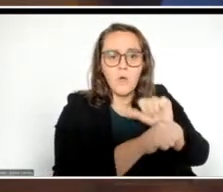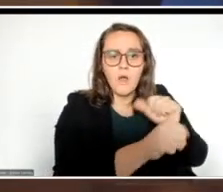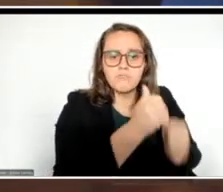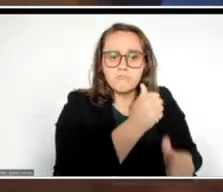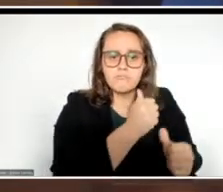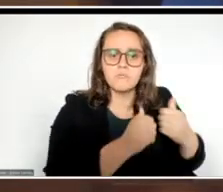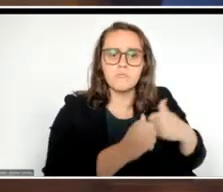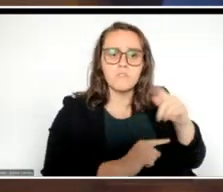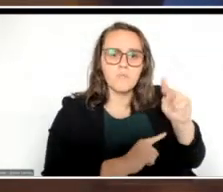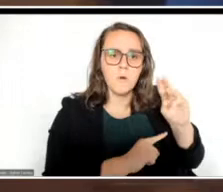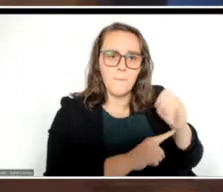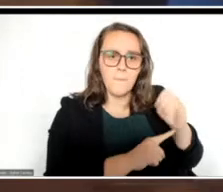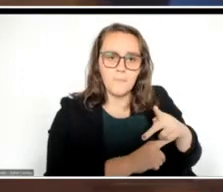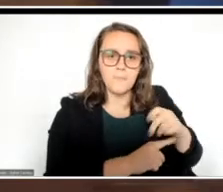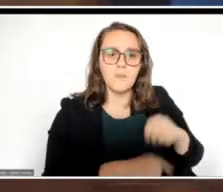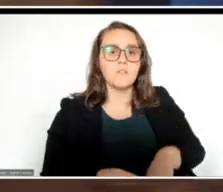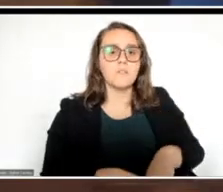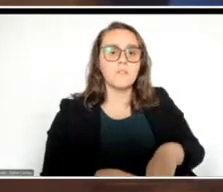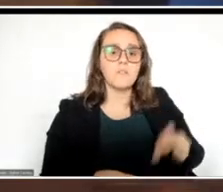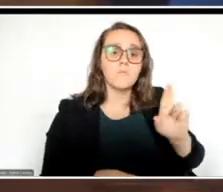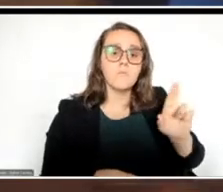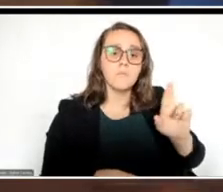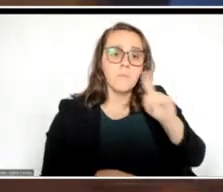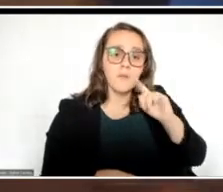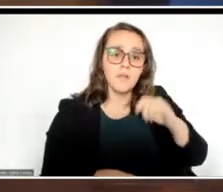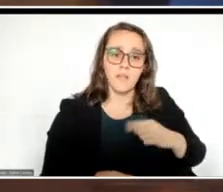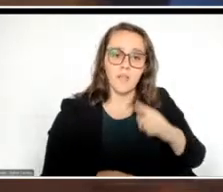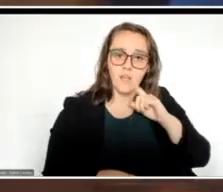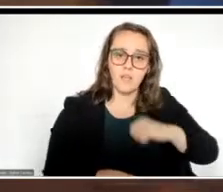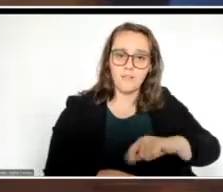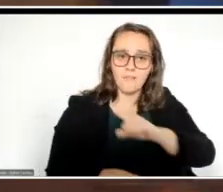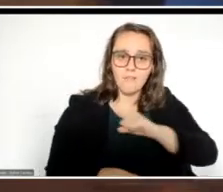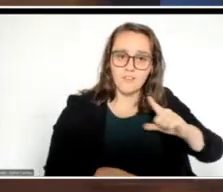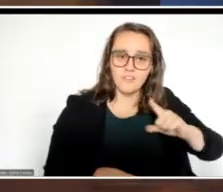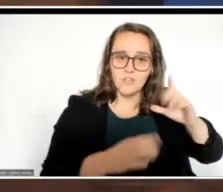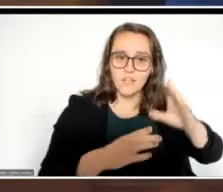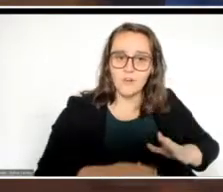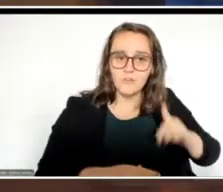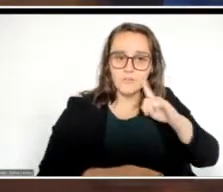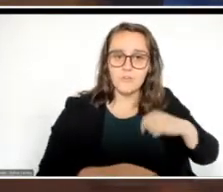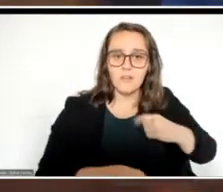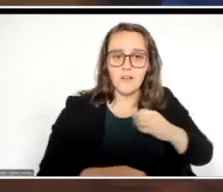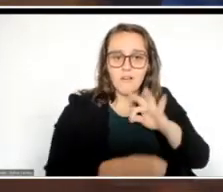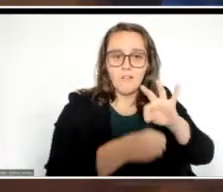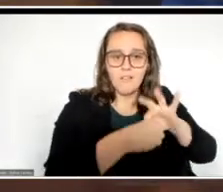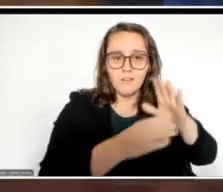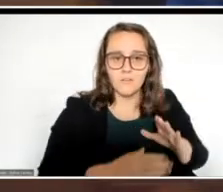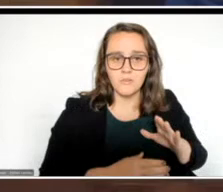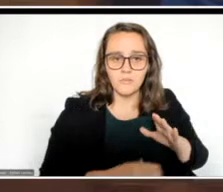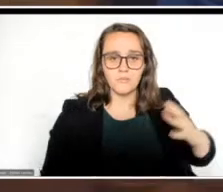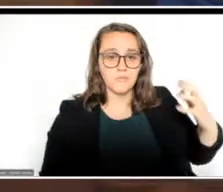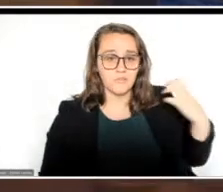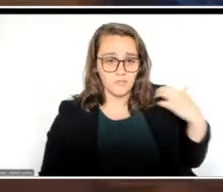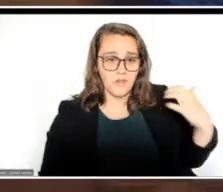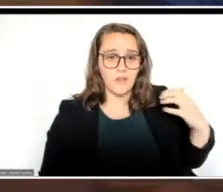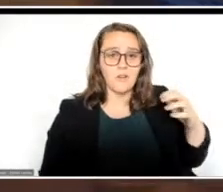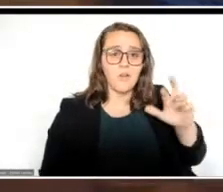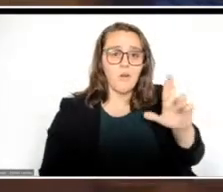state officials and legislators, Republican electors, the chairwoman of the Republican National